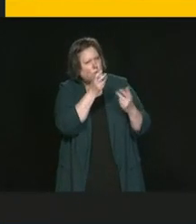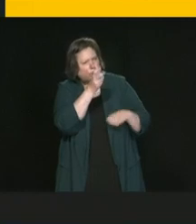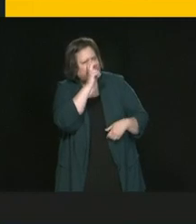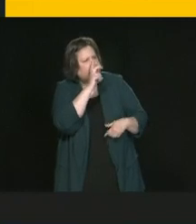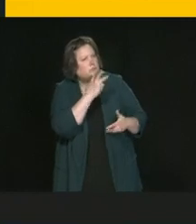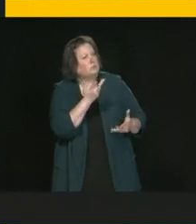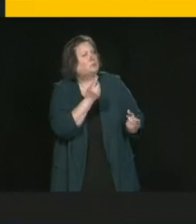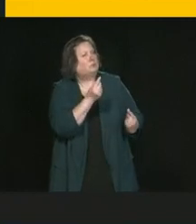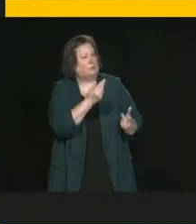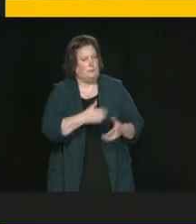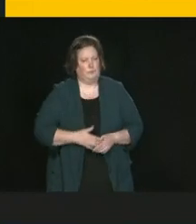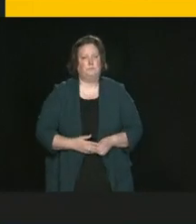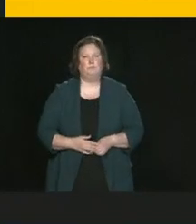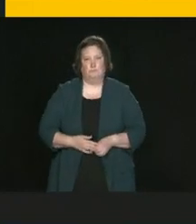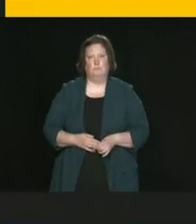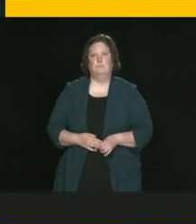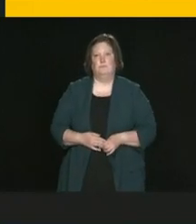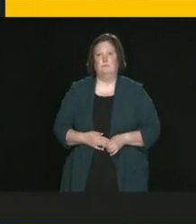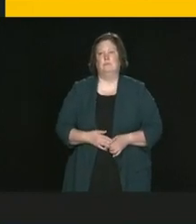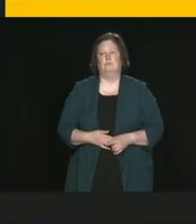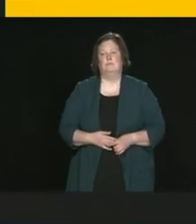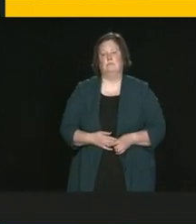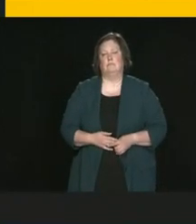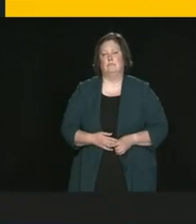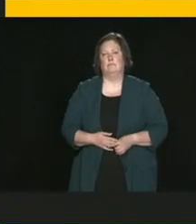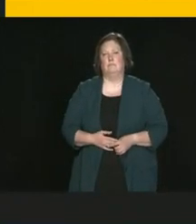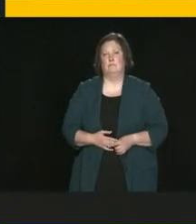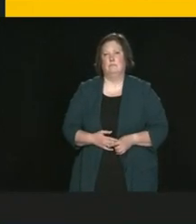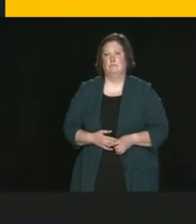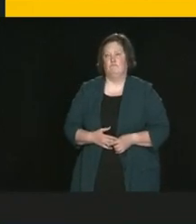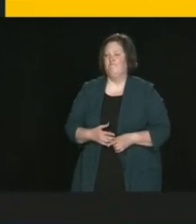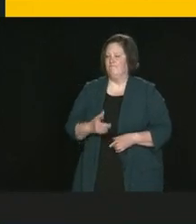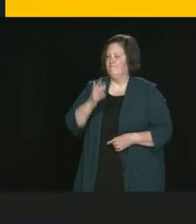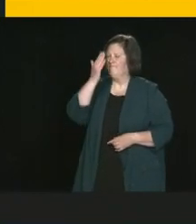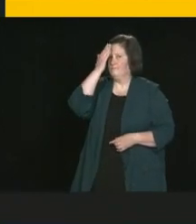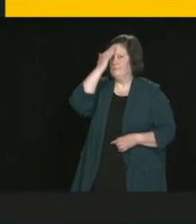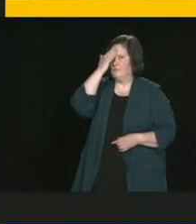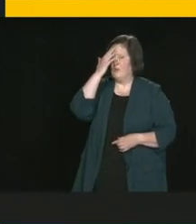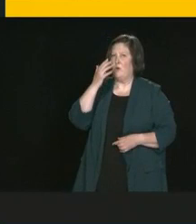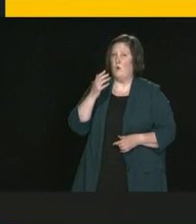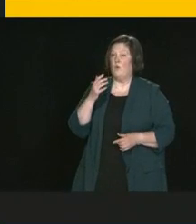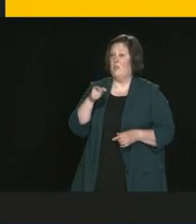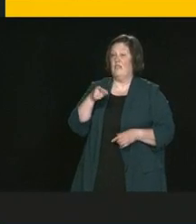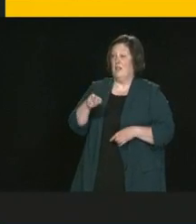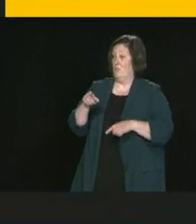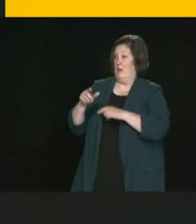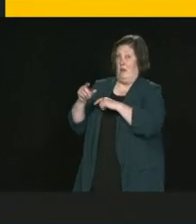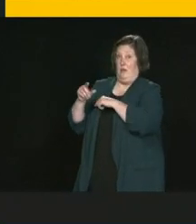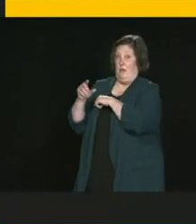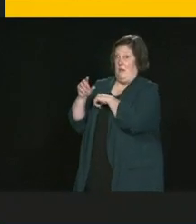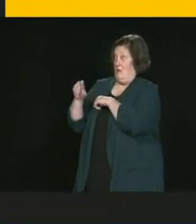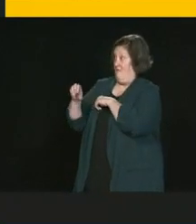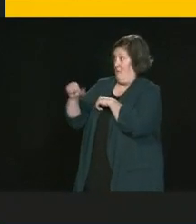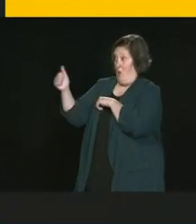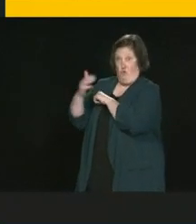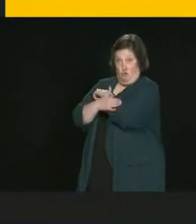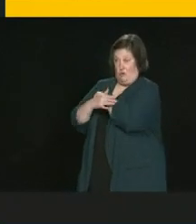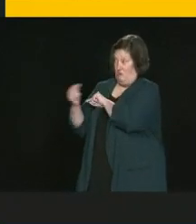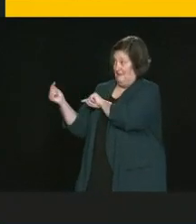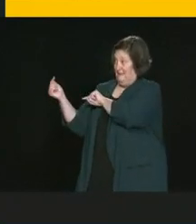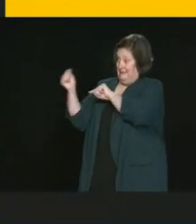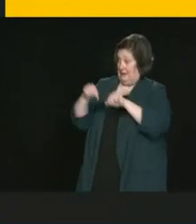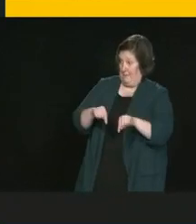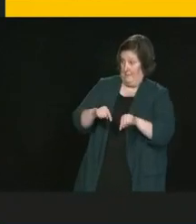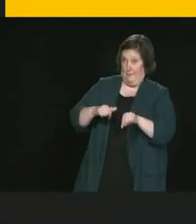think we know that there are many issues from living conditions to the fact that they're